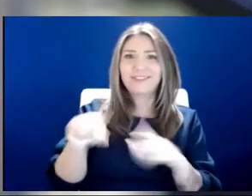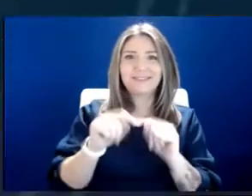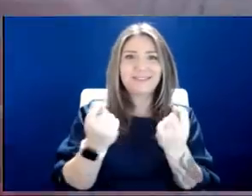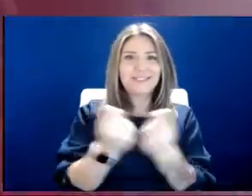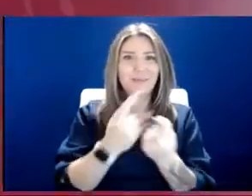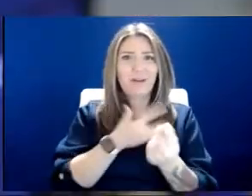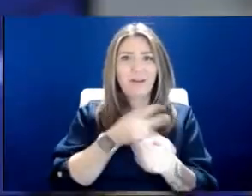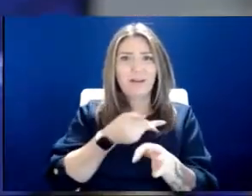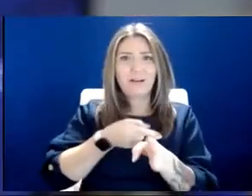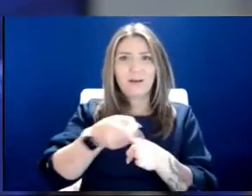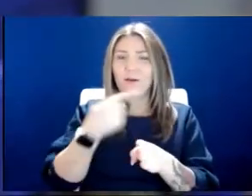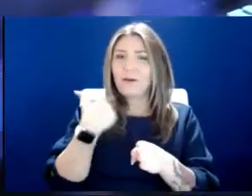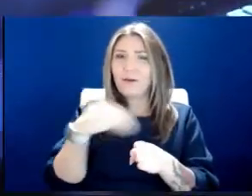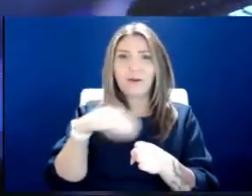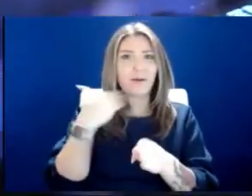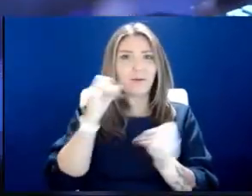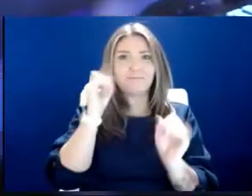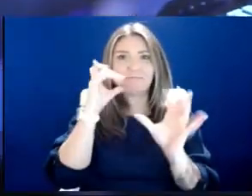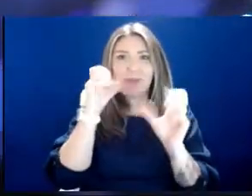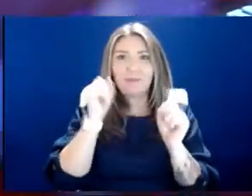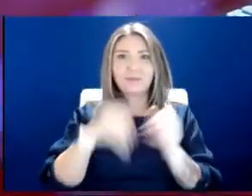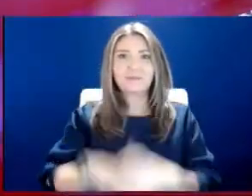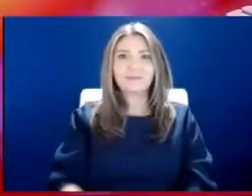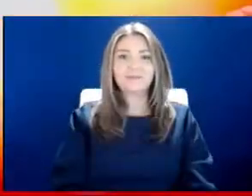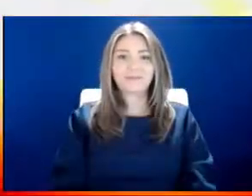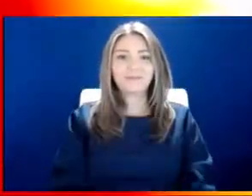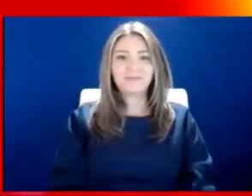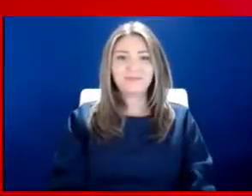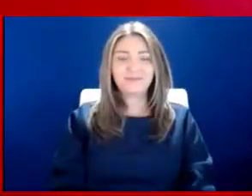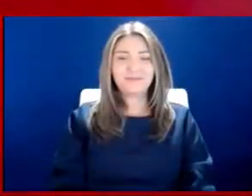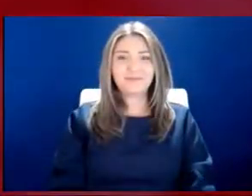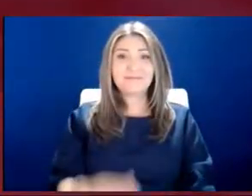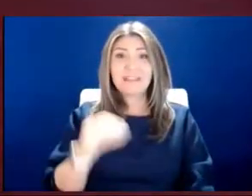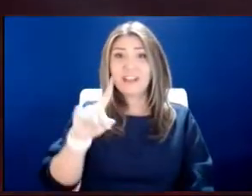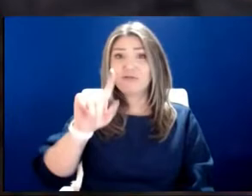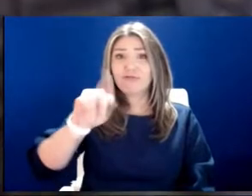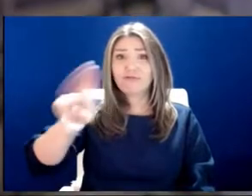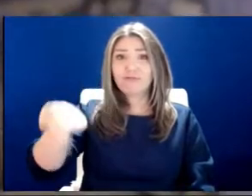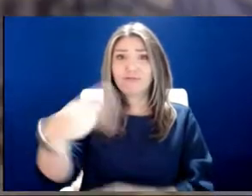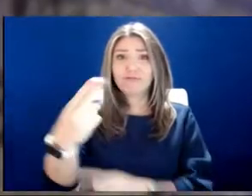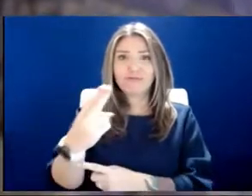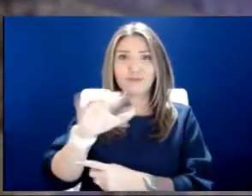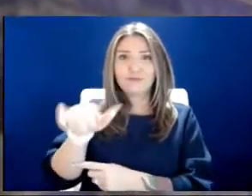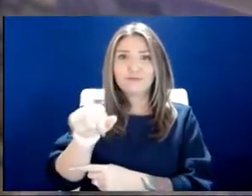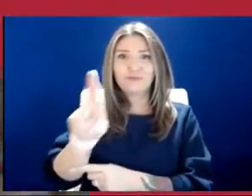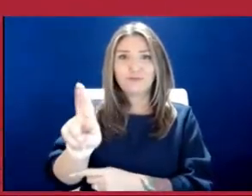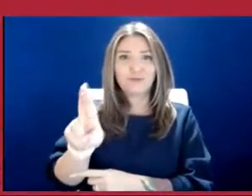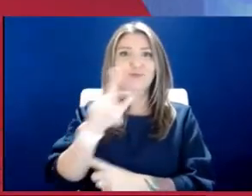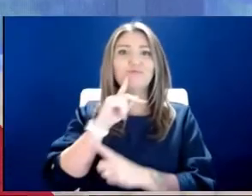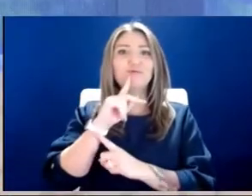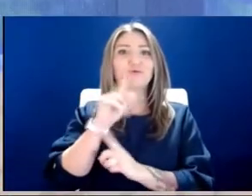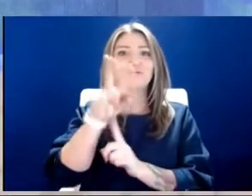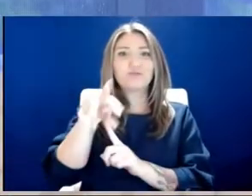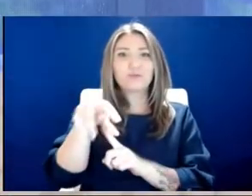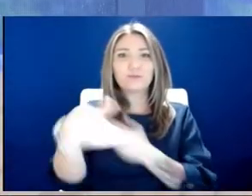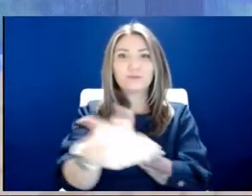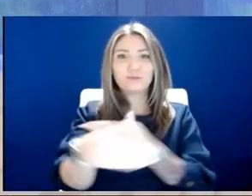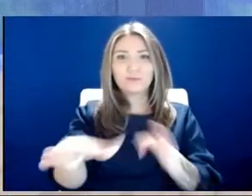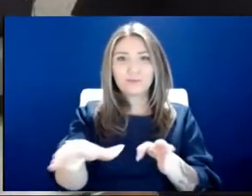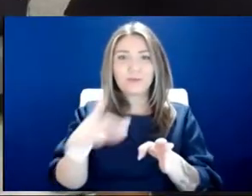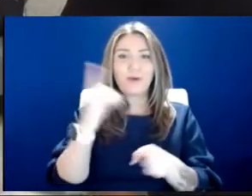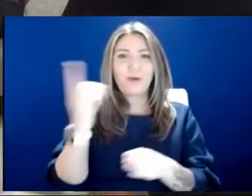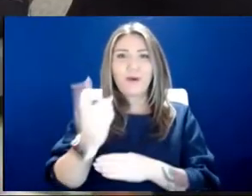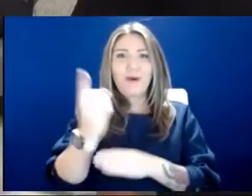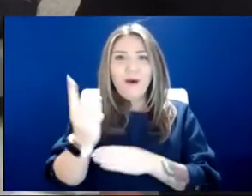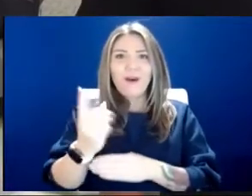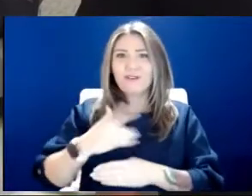just unreal. Stand by to set up show. And the Dolph C. Simons Jr. Family Broadcast Studio. Roll it. Always makes you feel like you're the